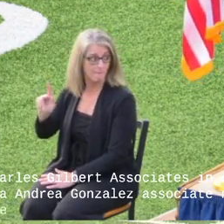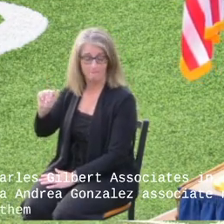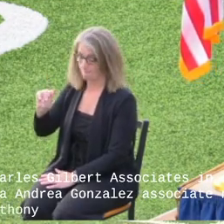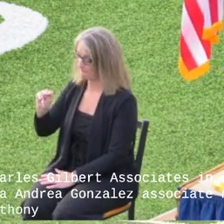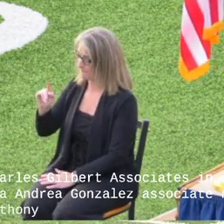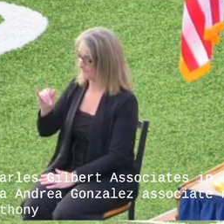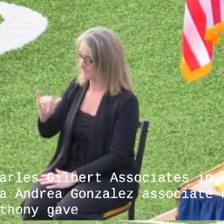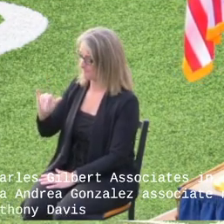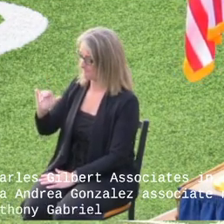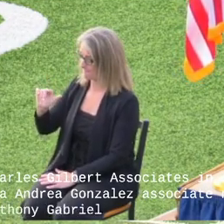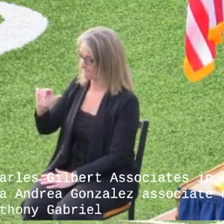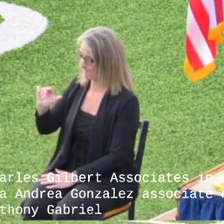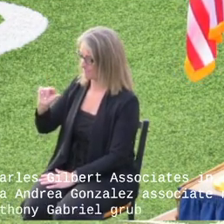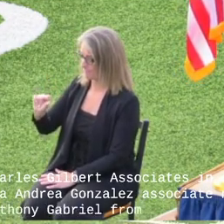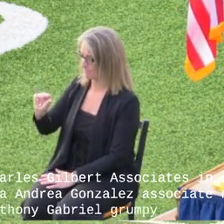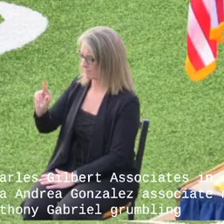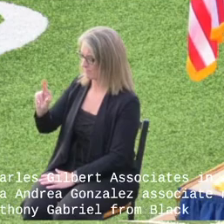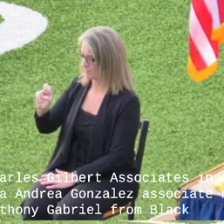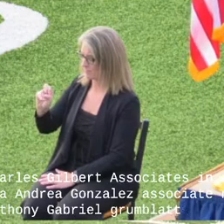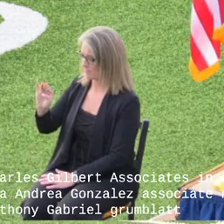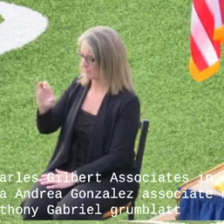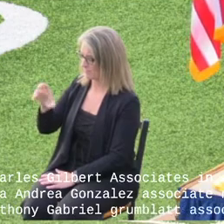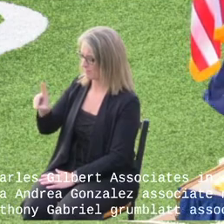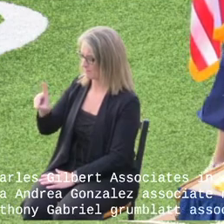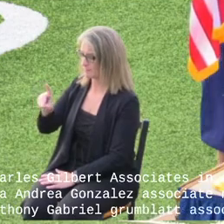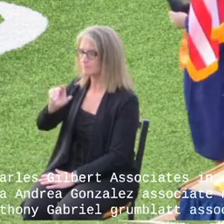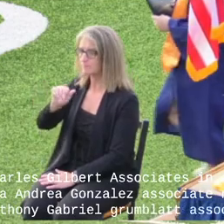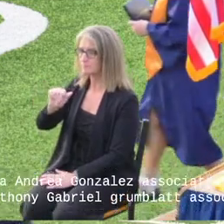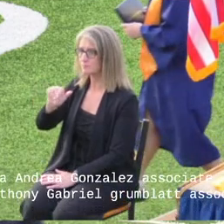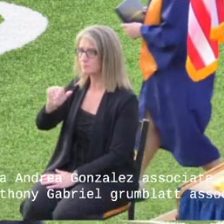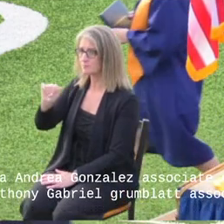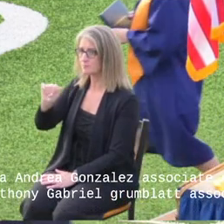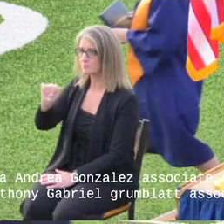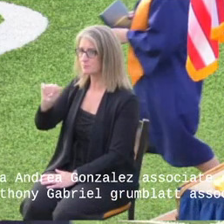Anthony Gabriel Grumblatt, Associate in Arts.